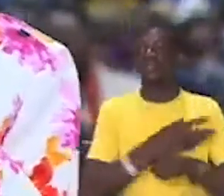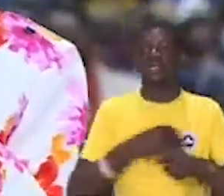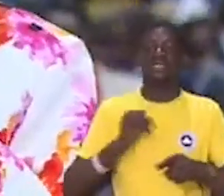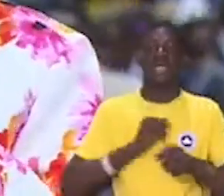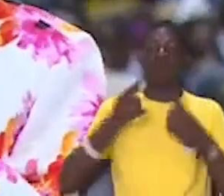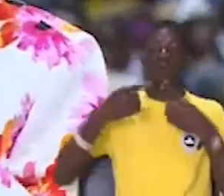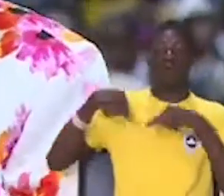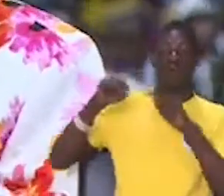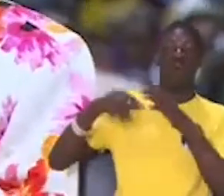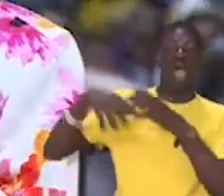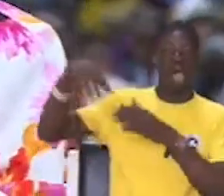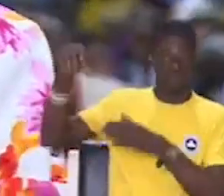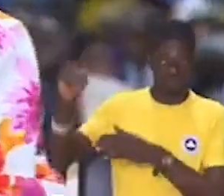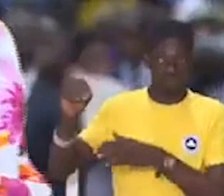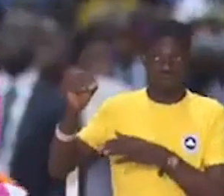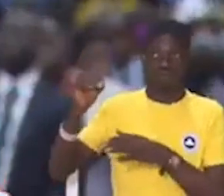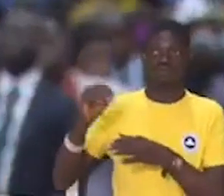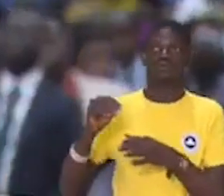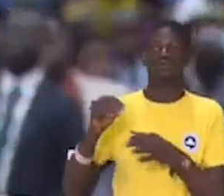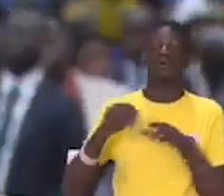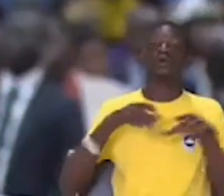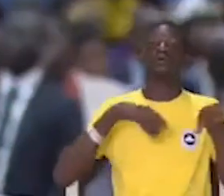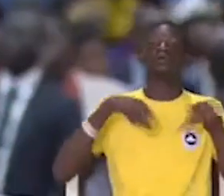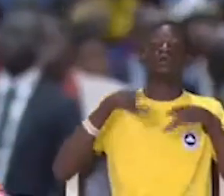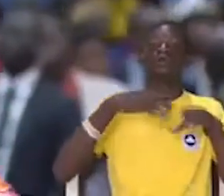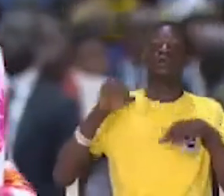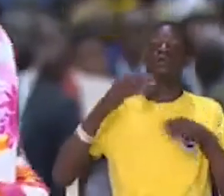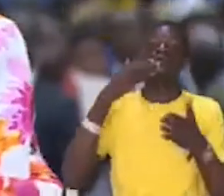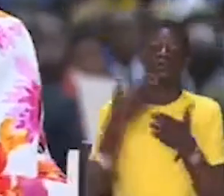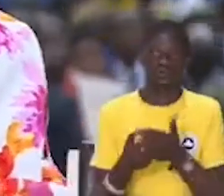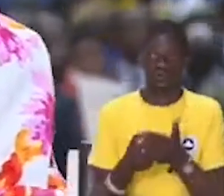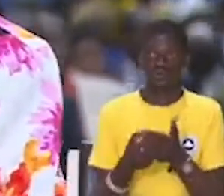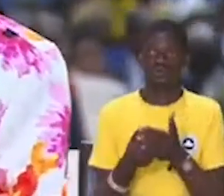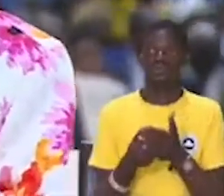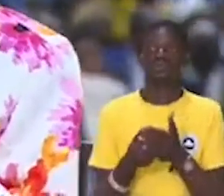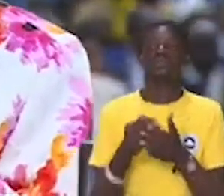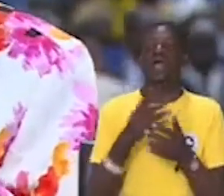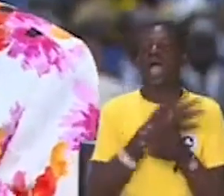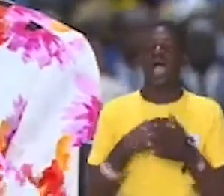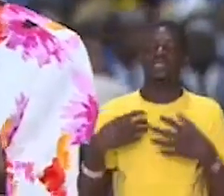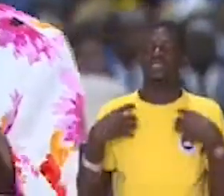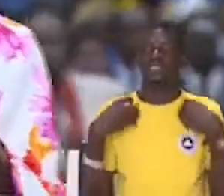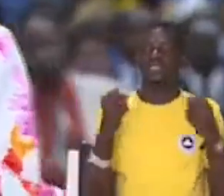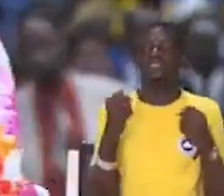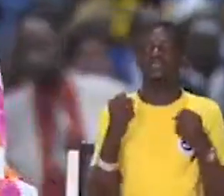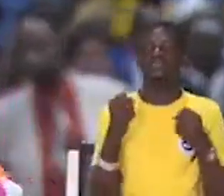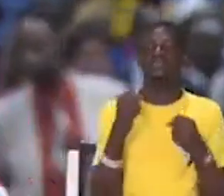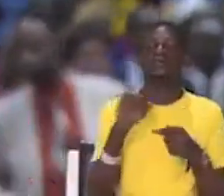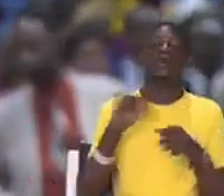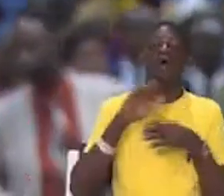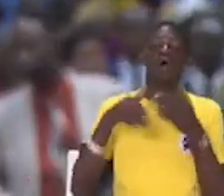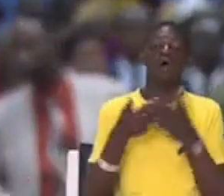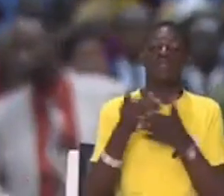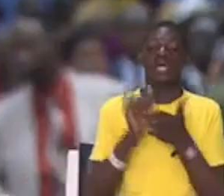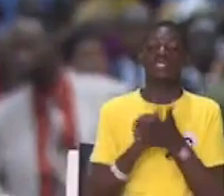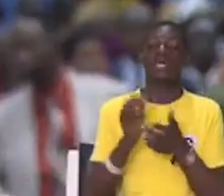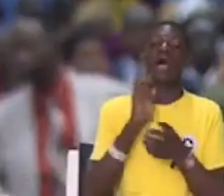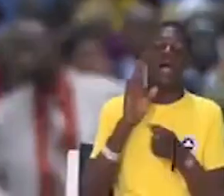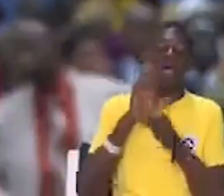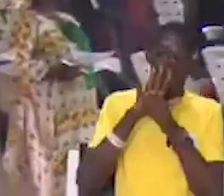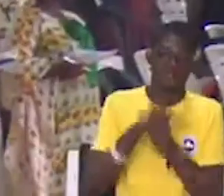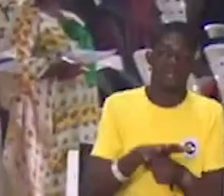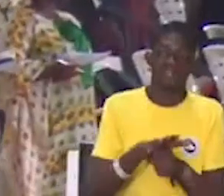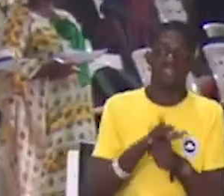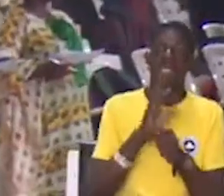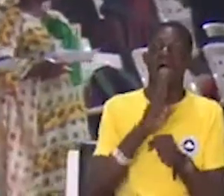go about doing good and healing all that are oppressed